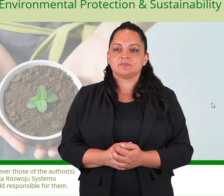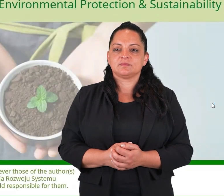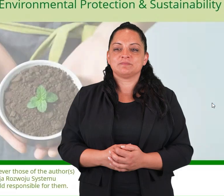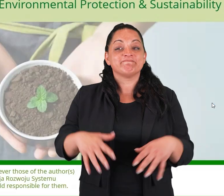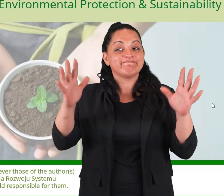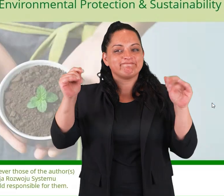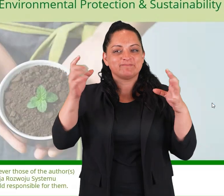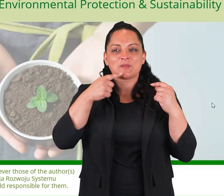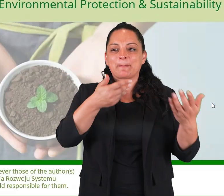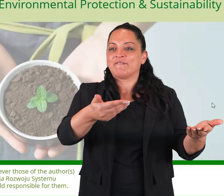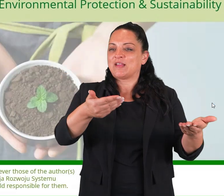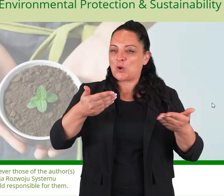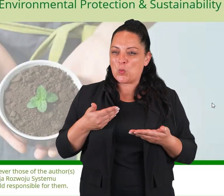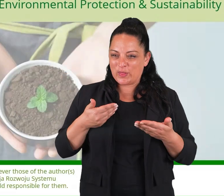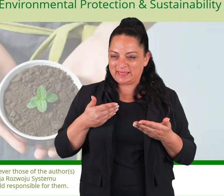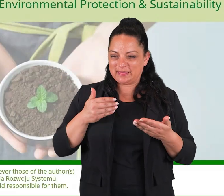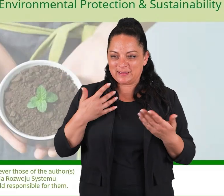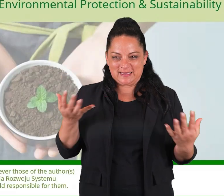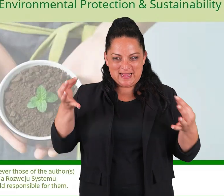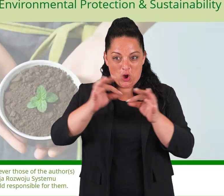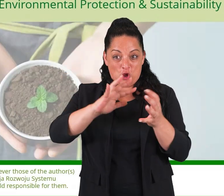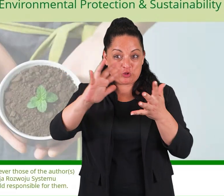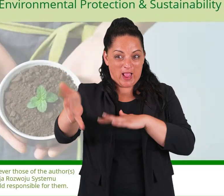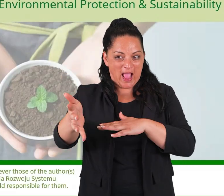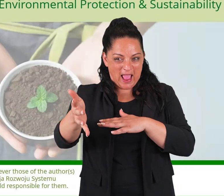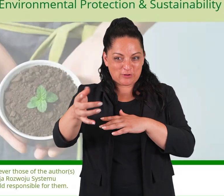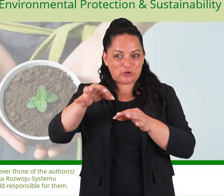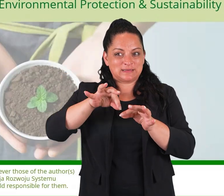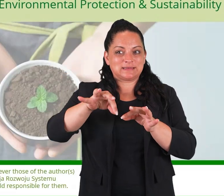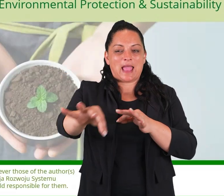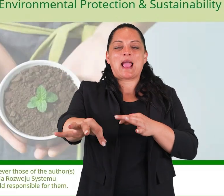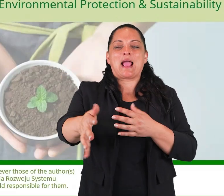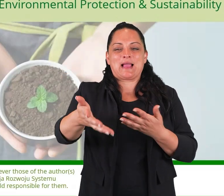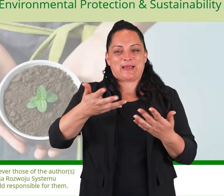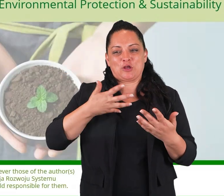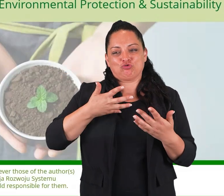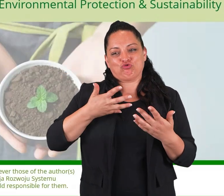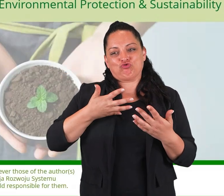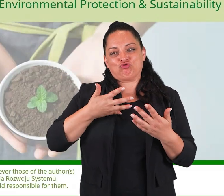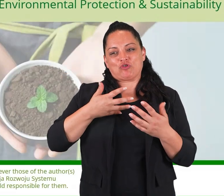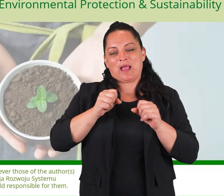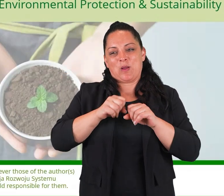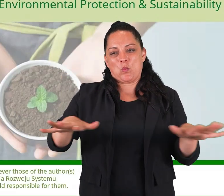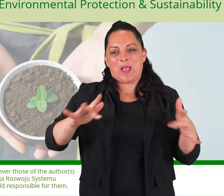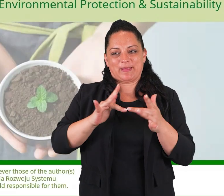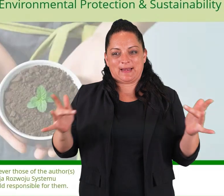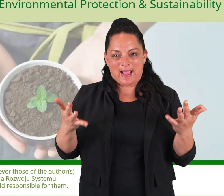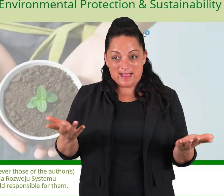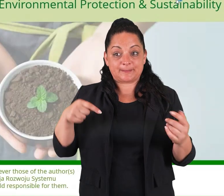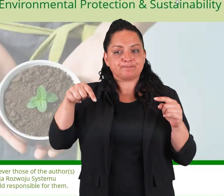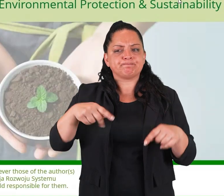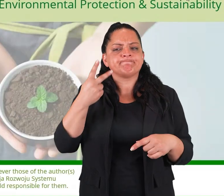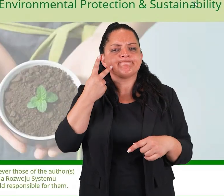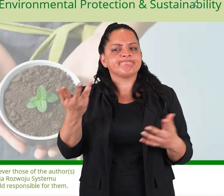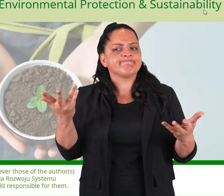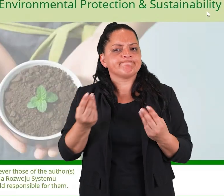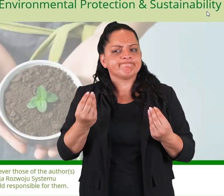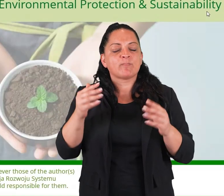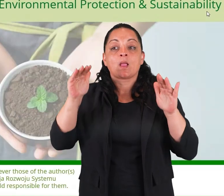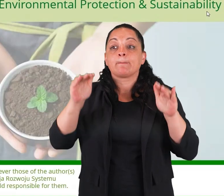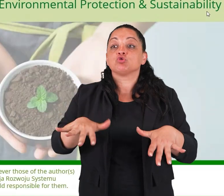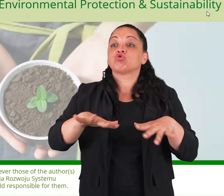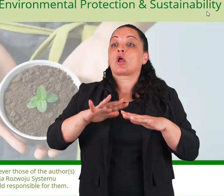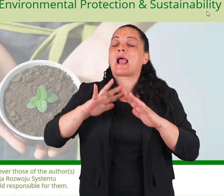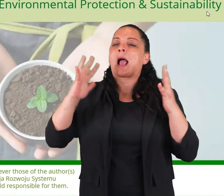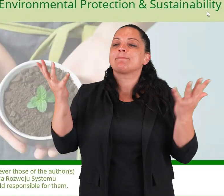Hello and welcome to another webinar of the Green Skills for Deaf webinar series. Here we will see environmental protection